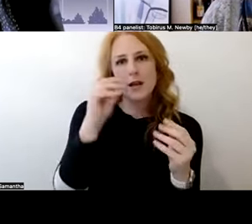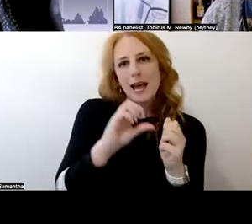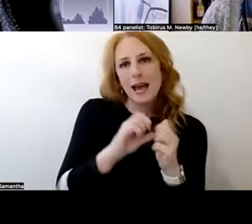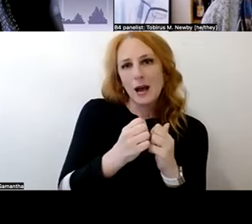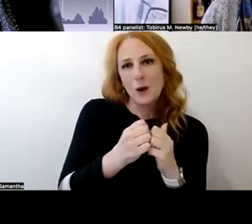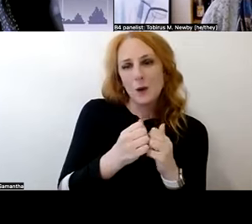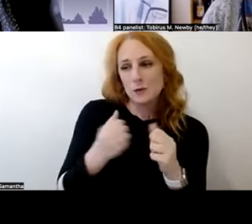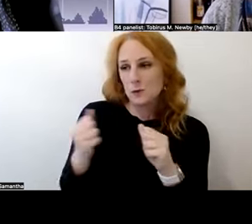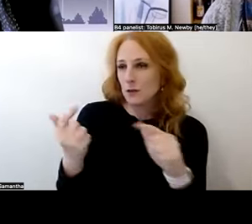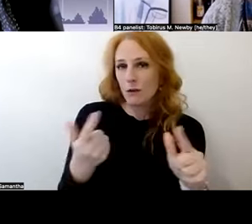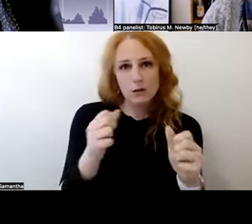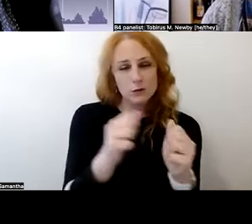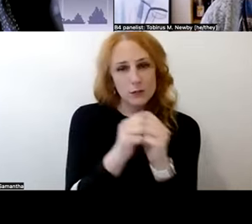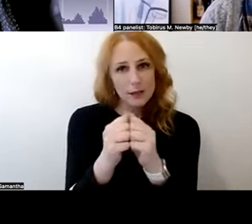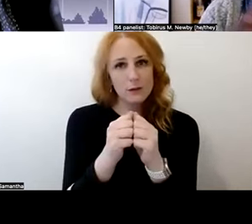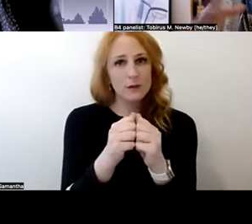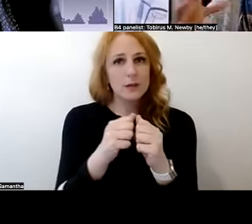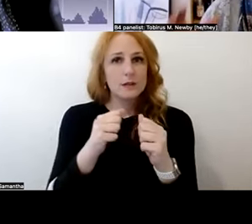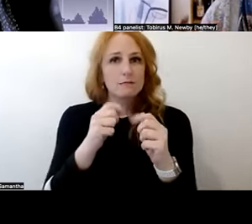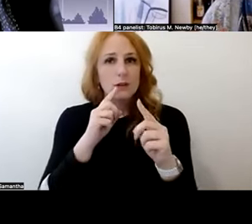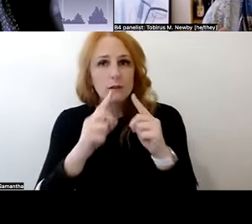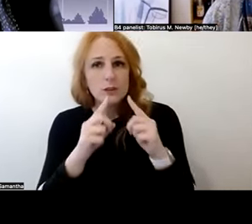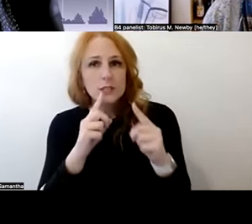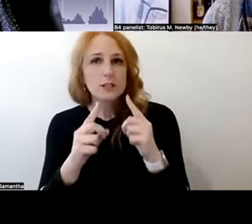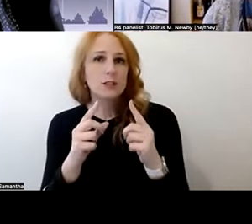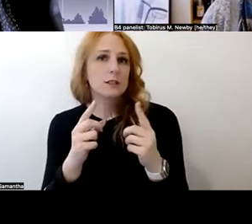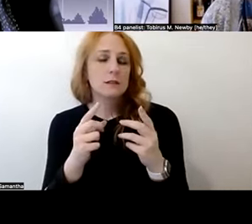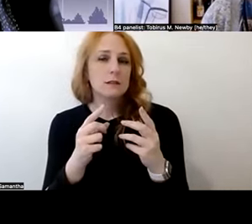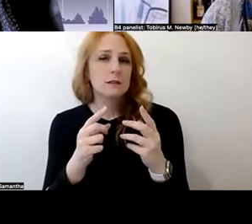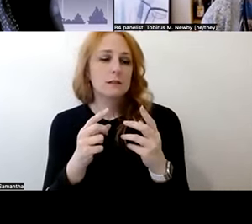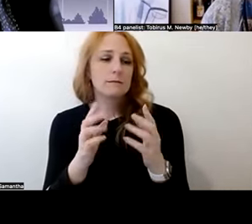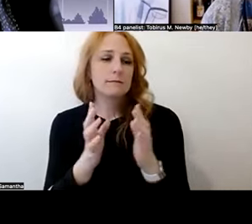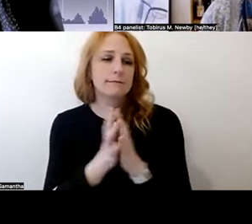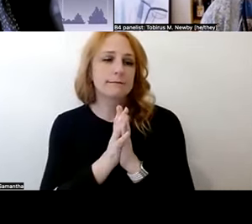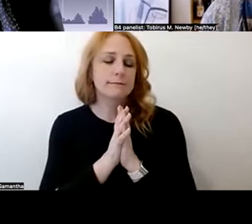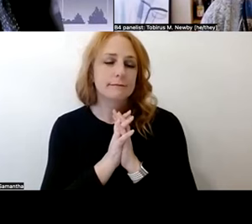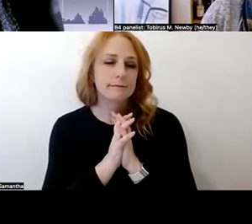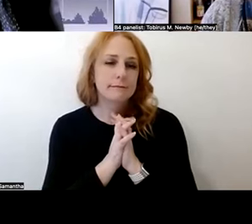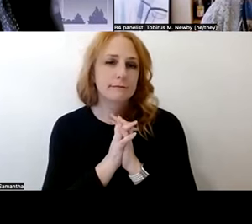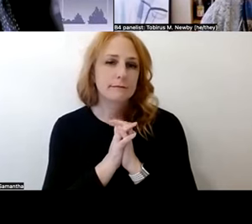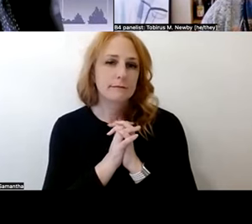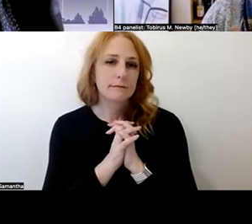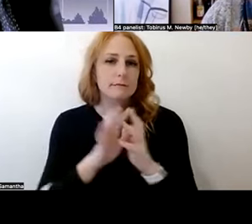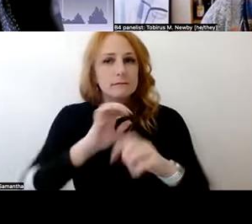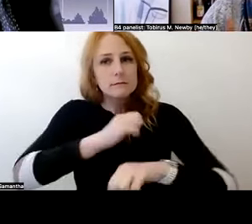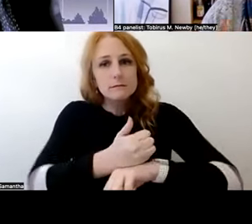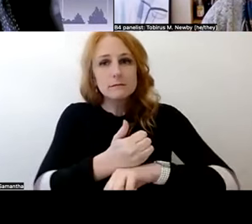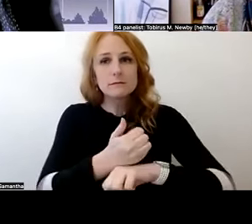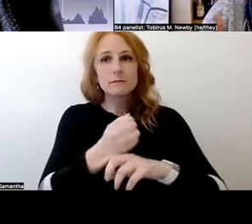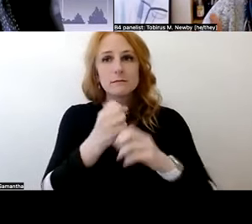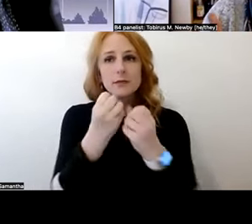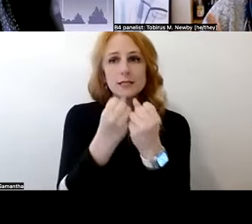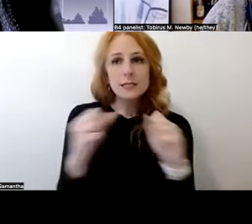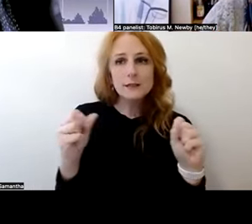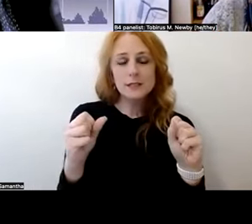co-create in small moments, in small conversations, and in larger conversations, a sense of safety and a sense that we